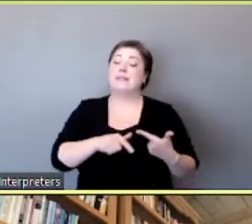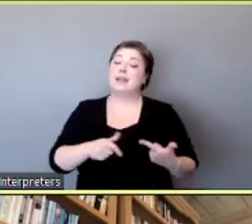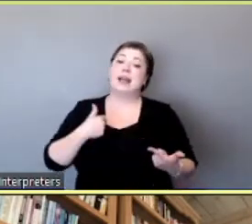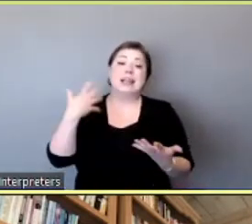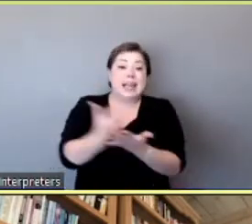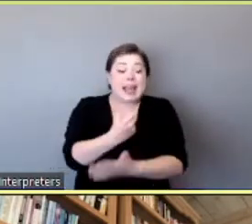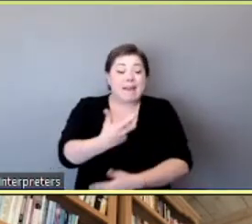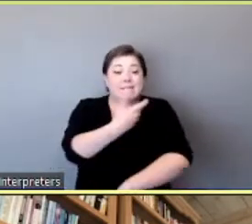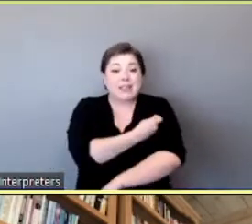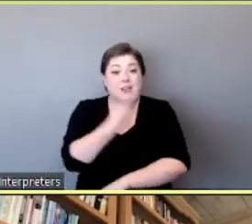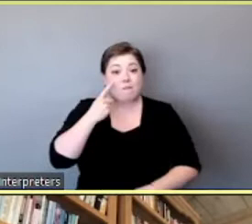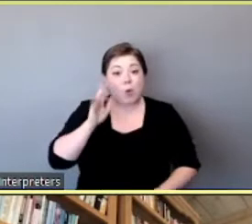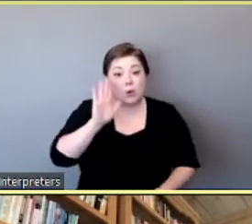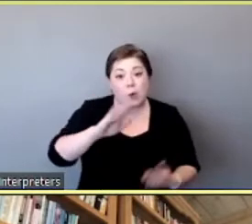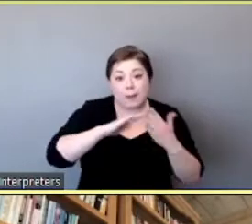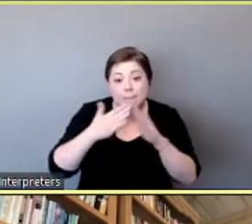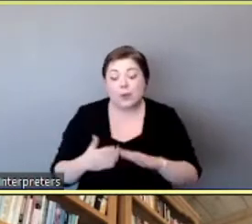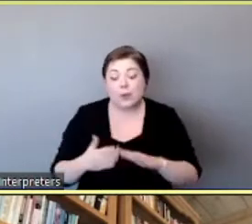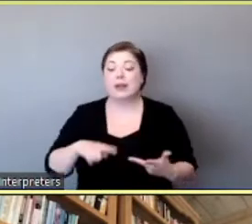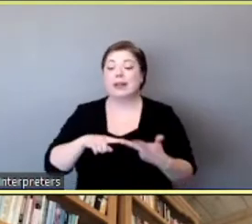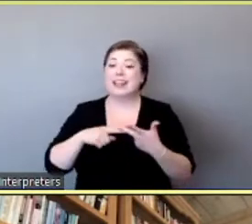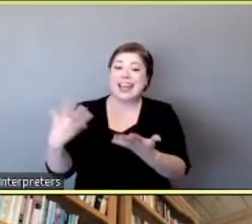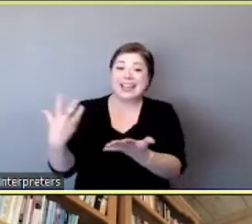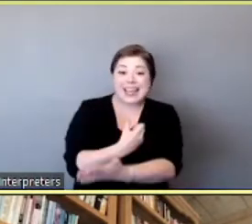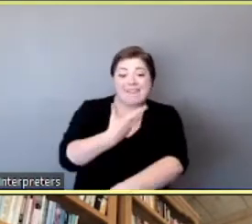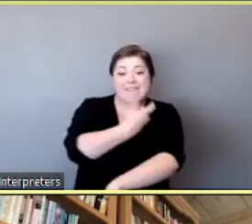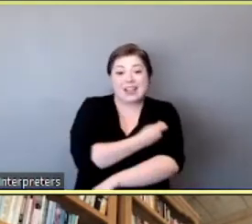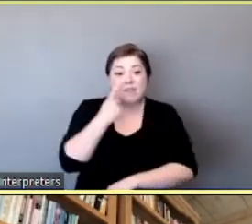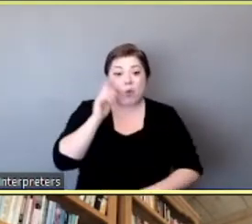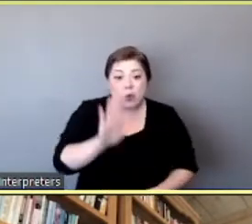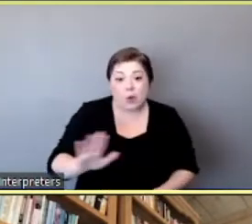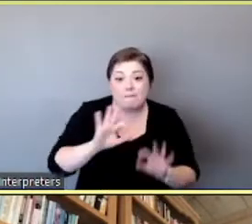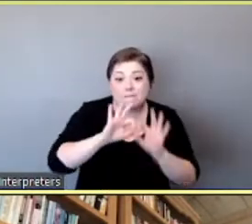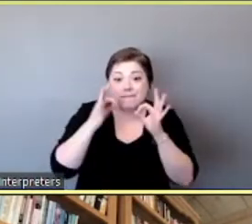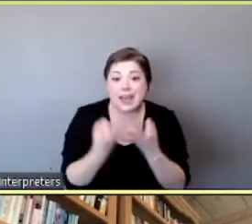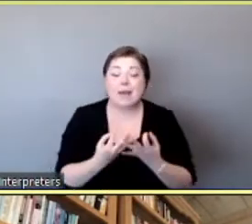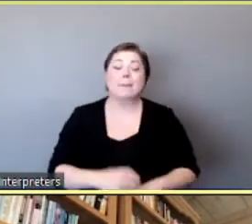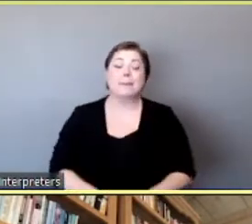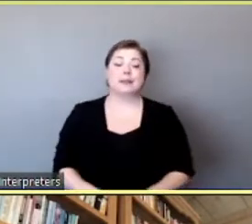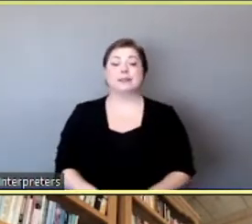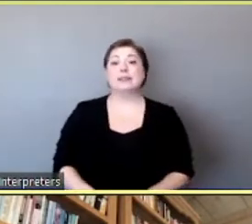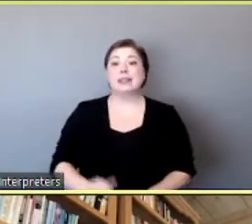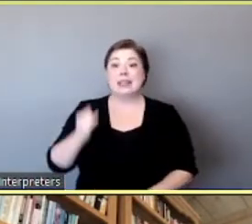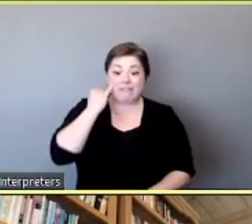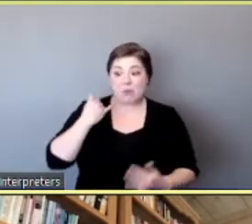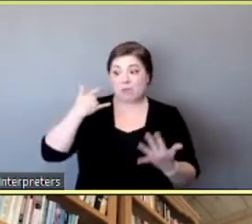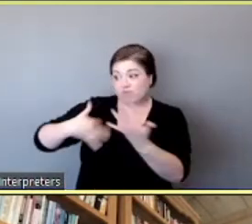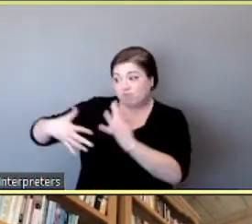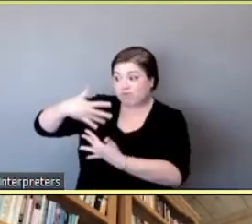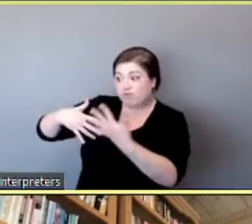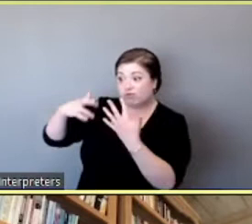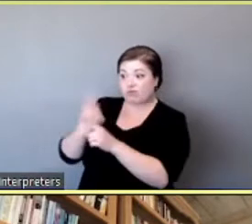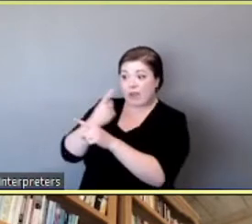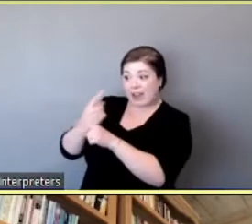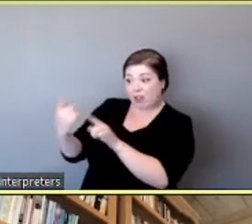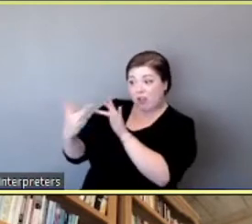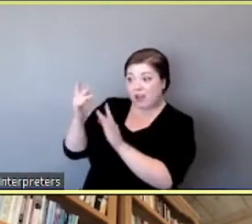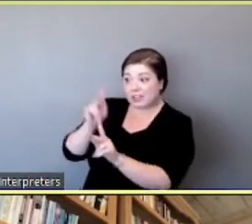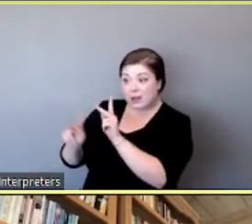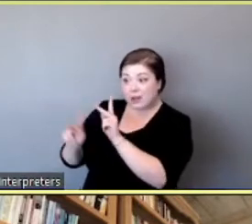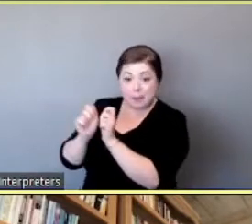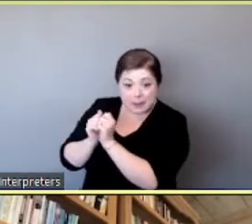vaccinated for your family, and particularly if you have regular contact with anyone with a risk factor, it's a great reason now to